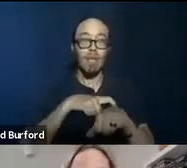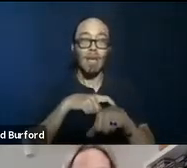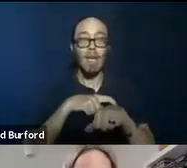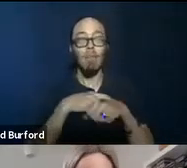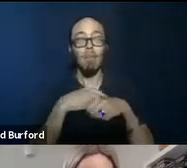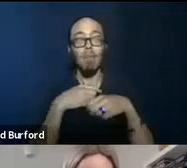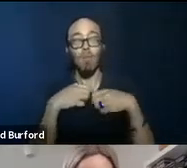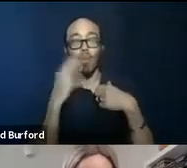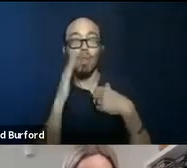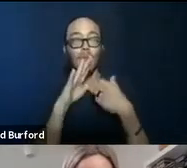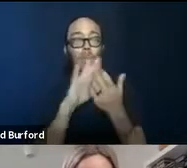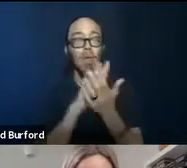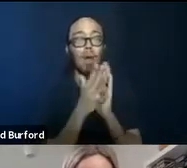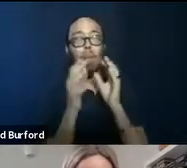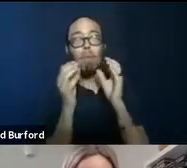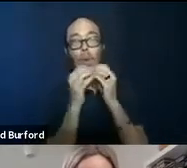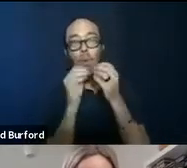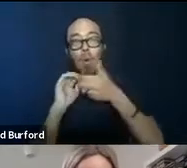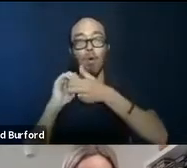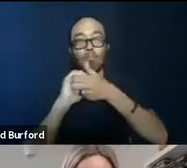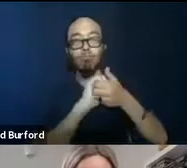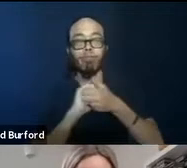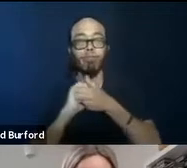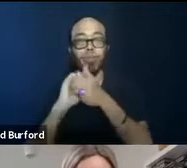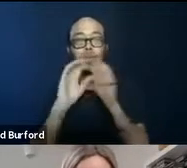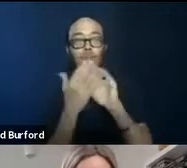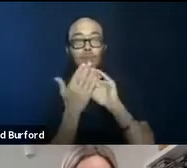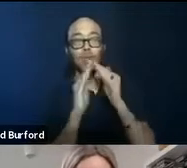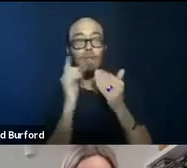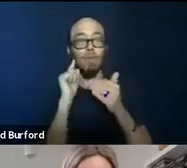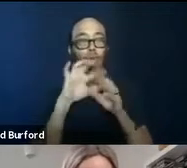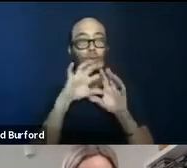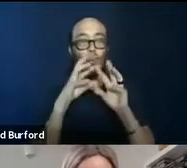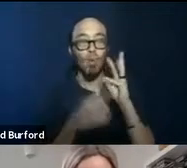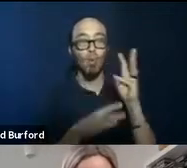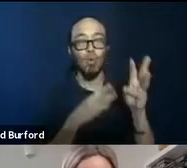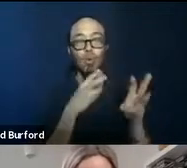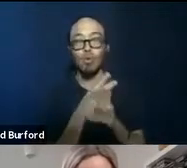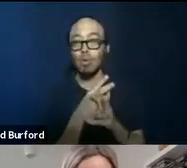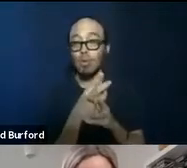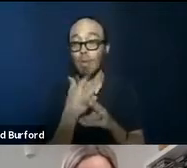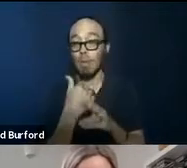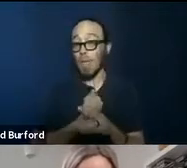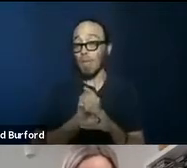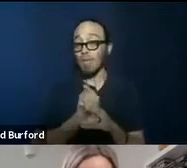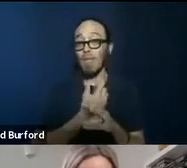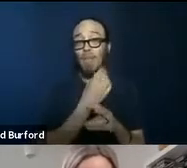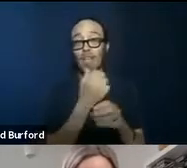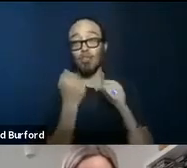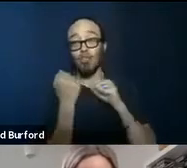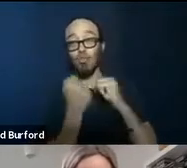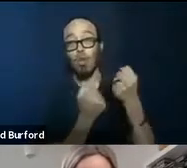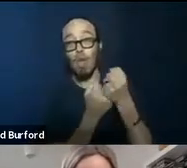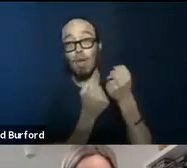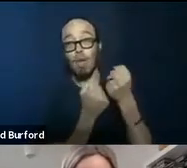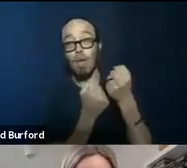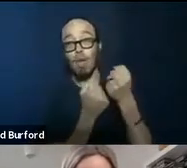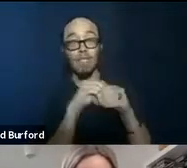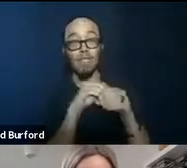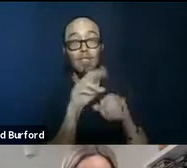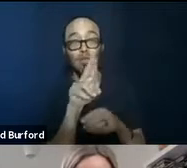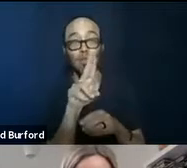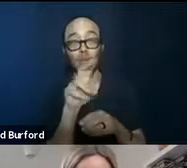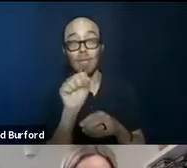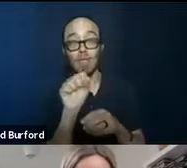community. And I commit on behalf of myself and all of the strong advocates in the United States Congress